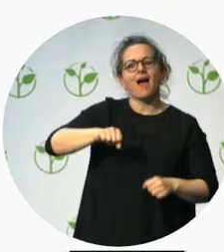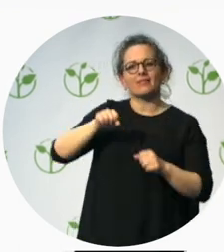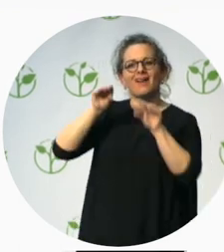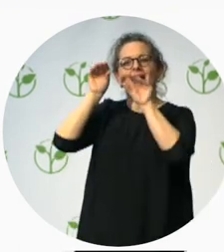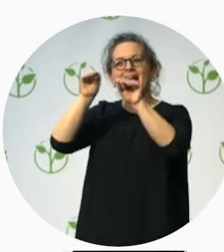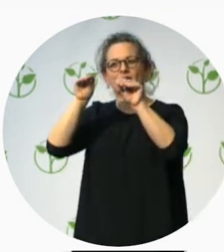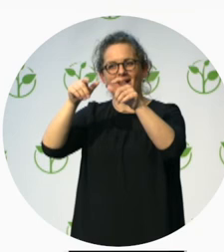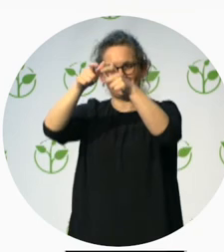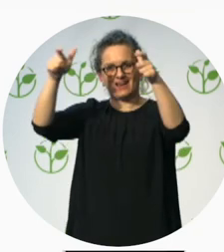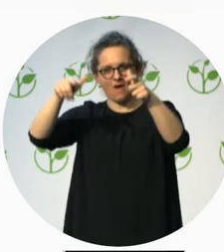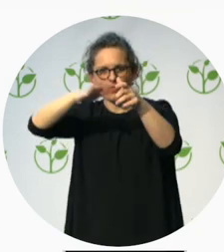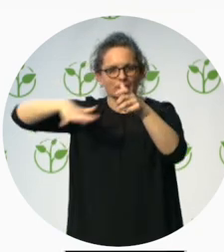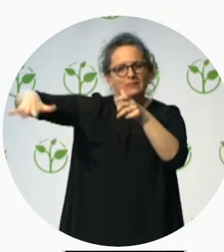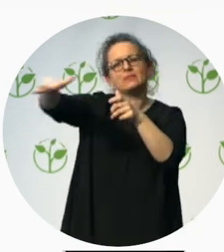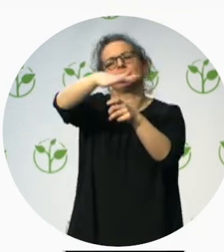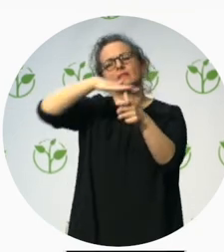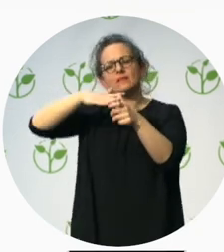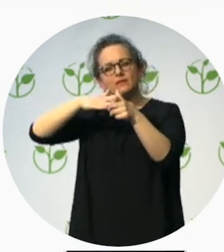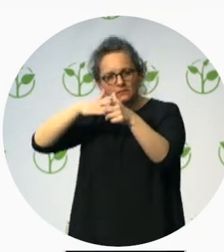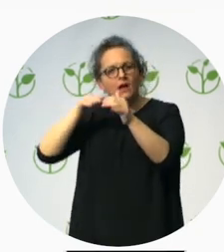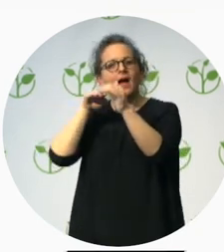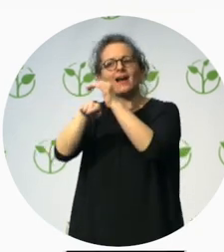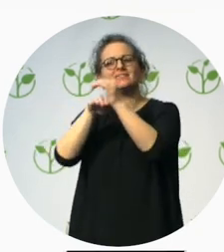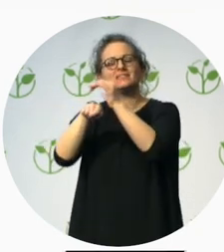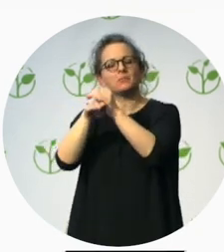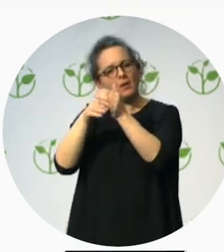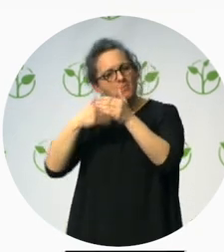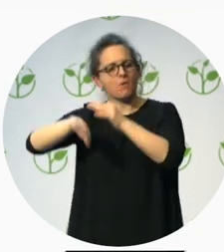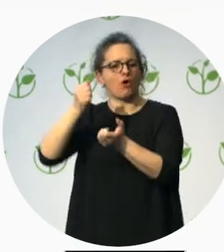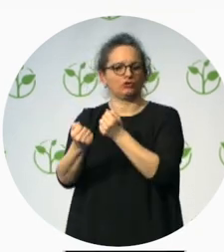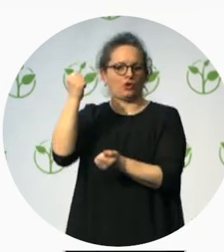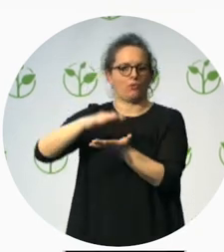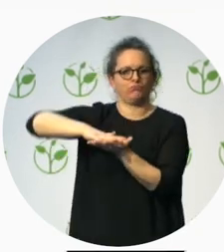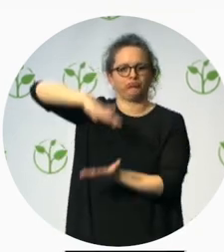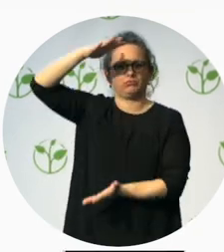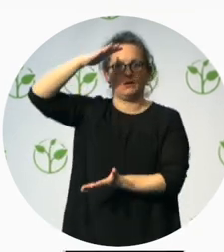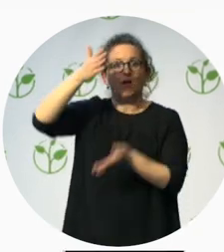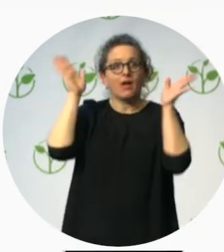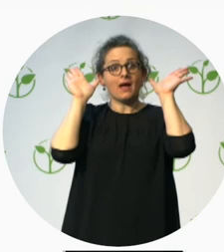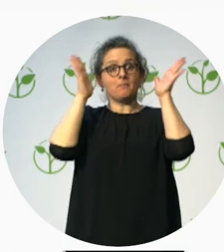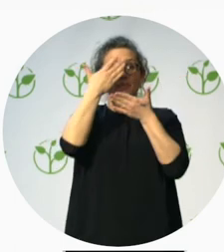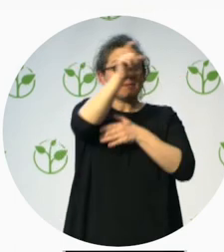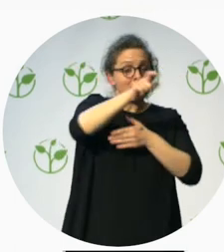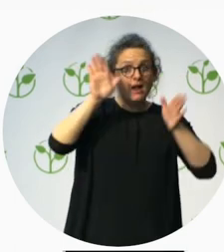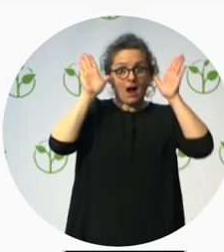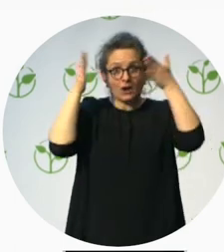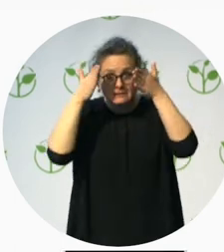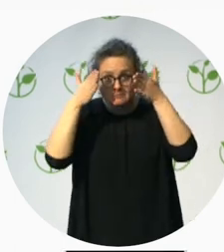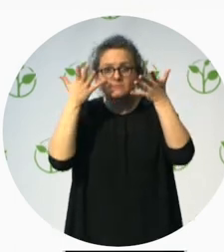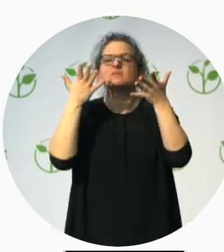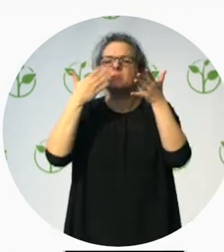persons with autism, persons with visual impairments, or persons with learning